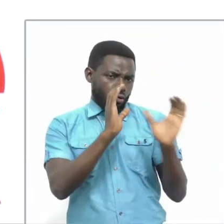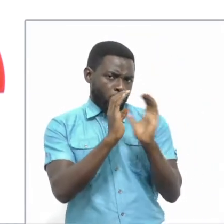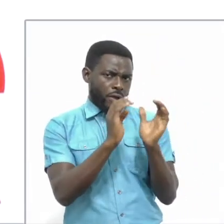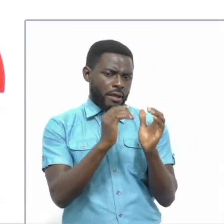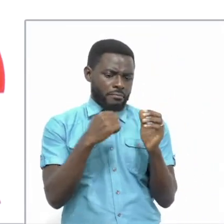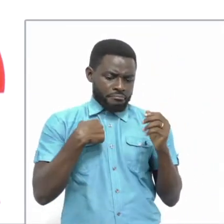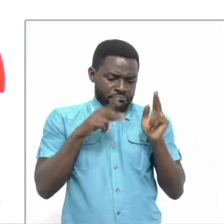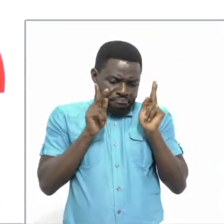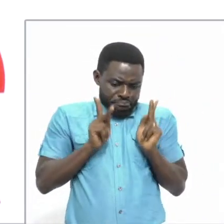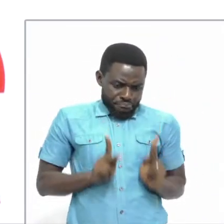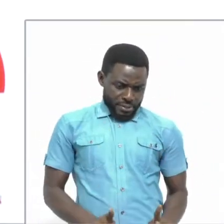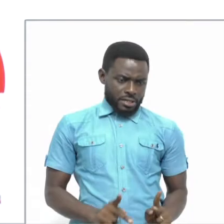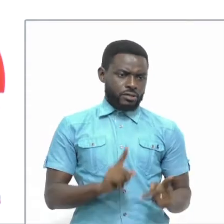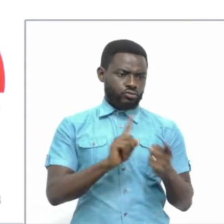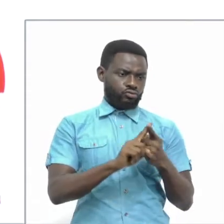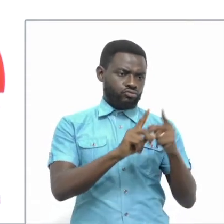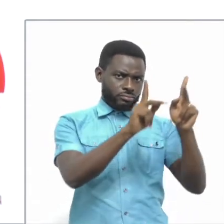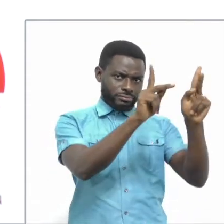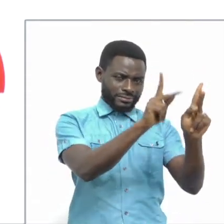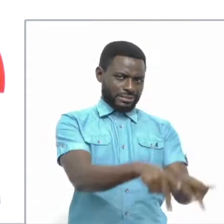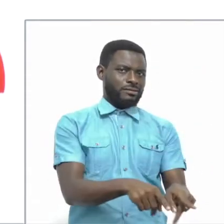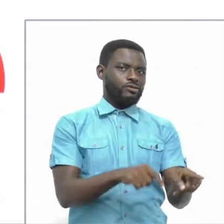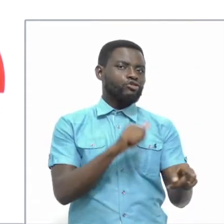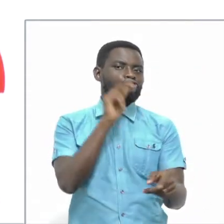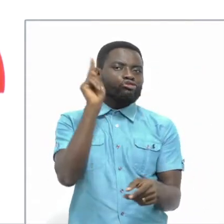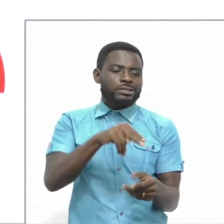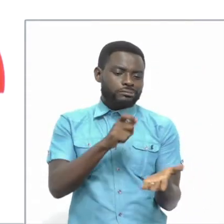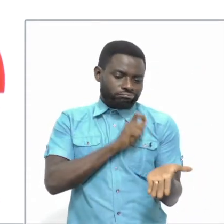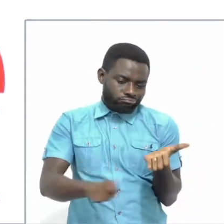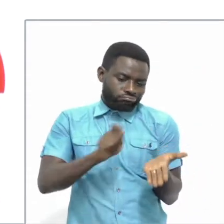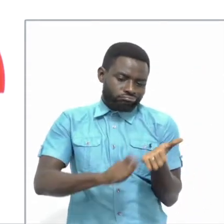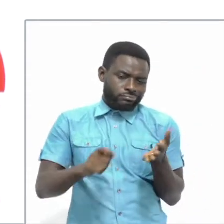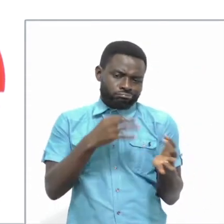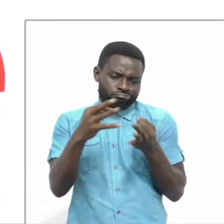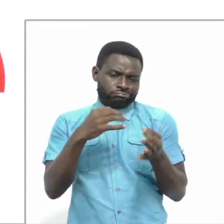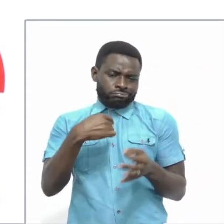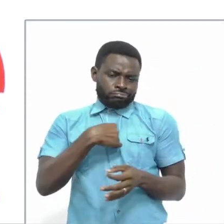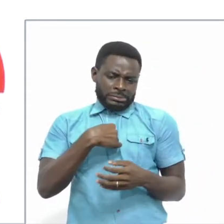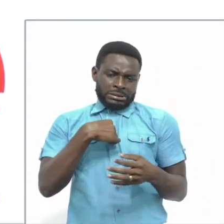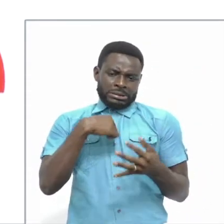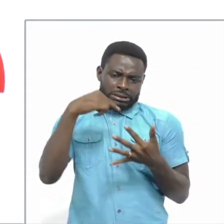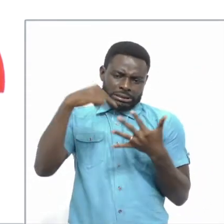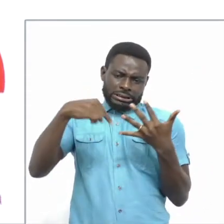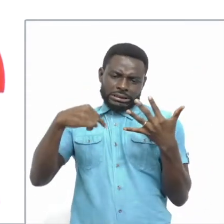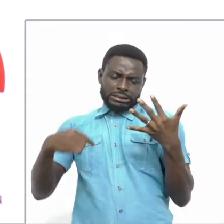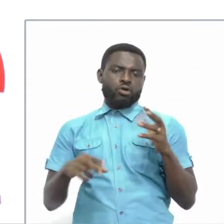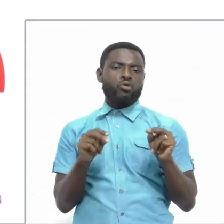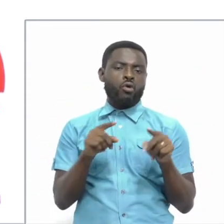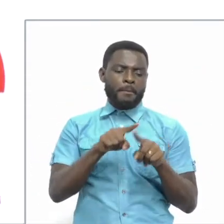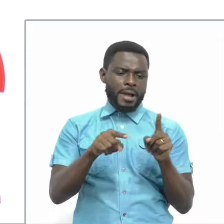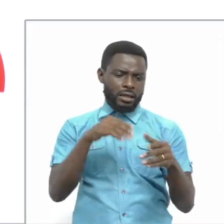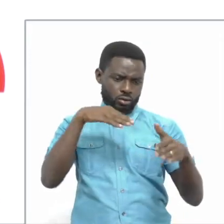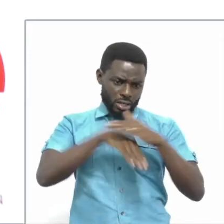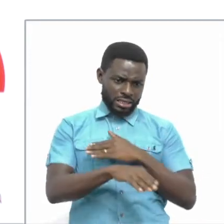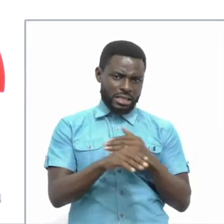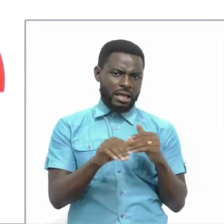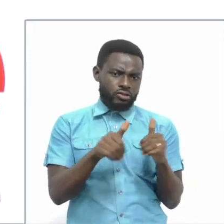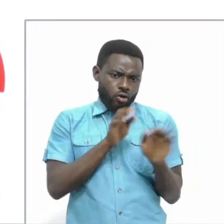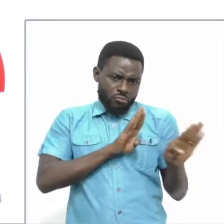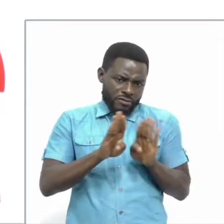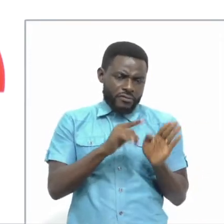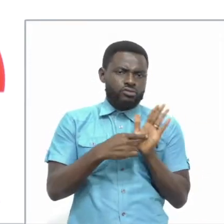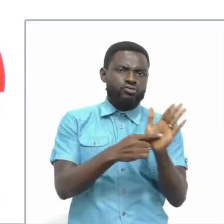you are to someone without writing it? How would you want someone to appreciate